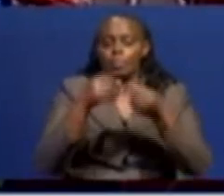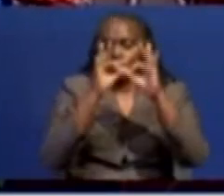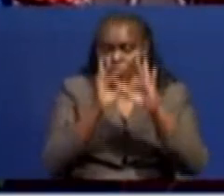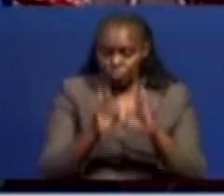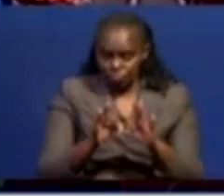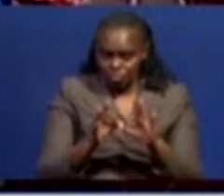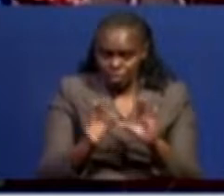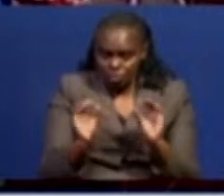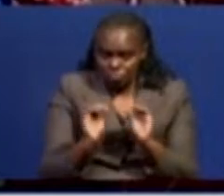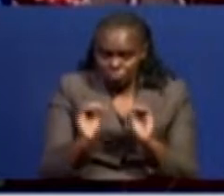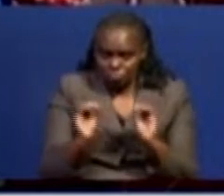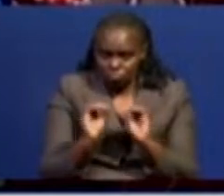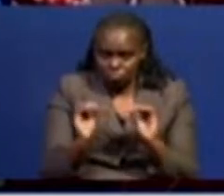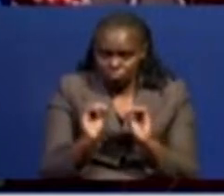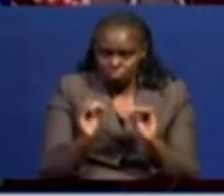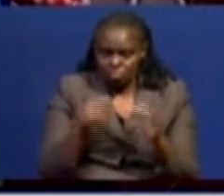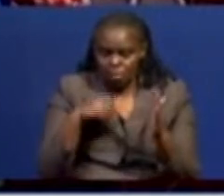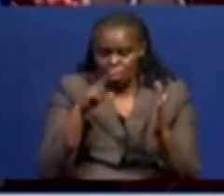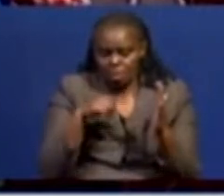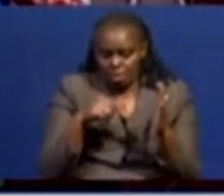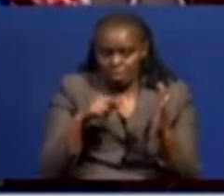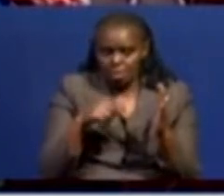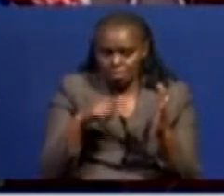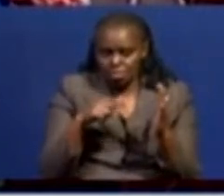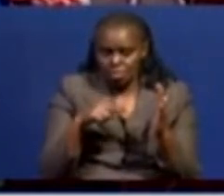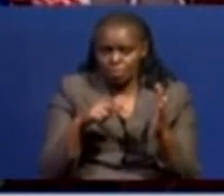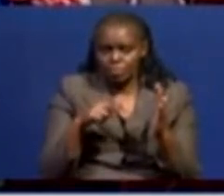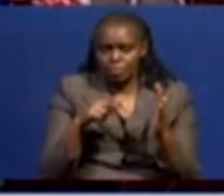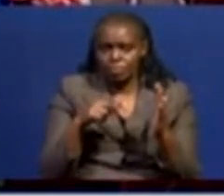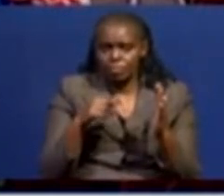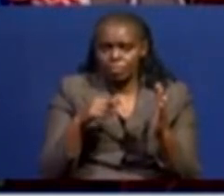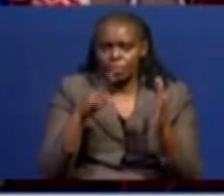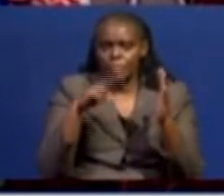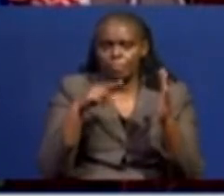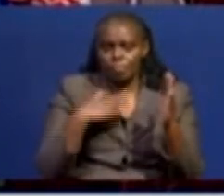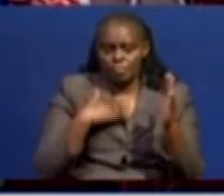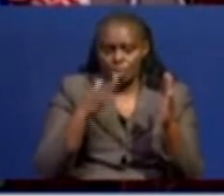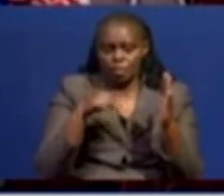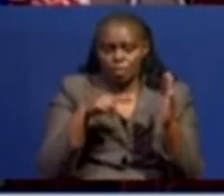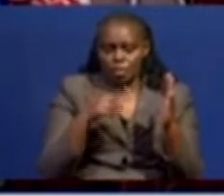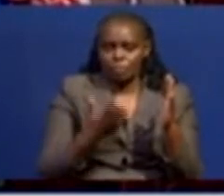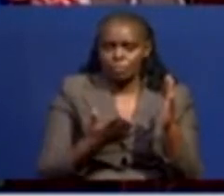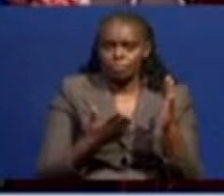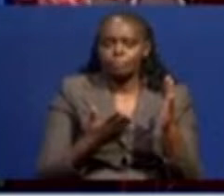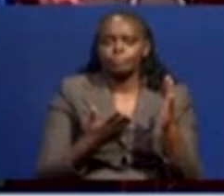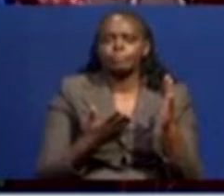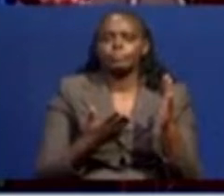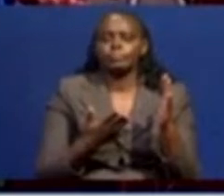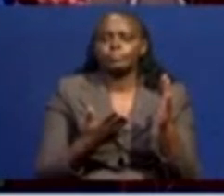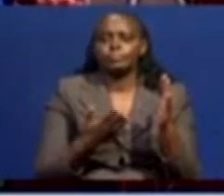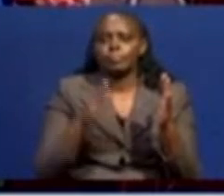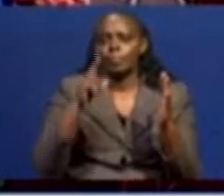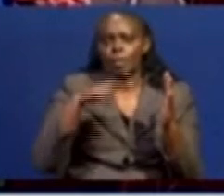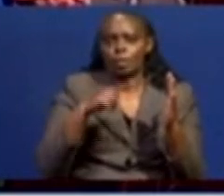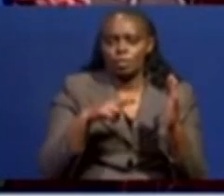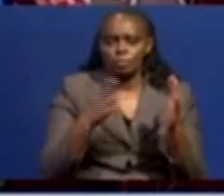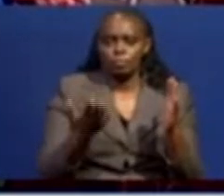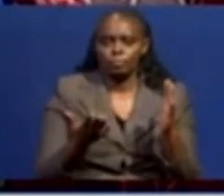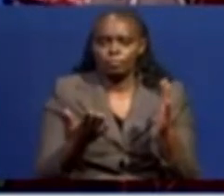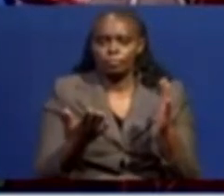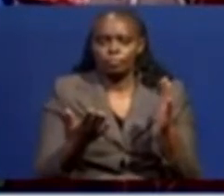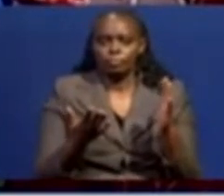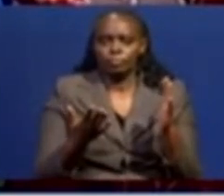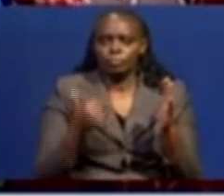the officer did not. I can let me read, Honorable Speaker and Honorable Senators. Please do. Let me